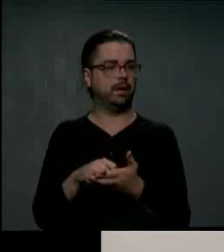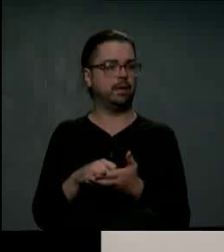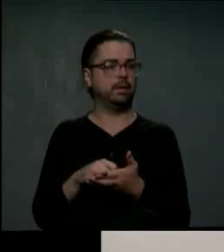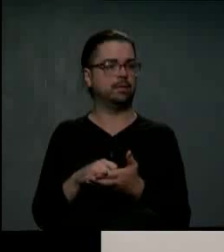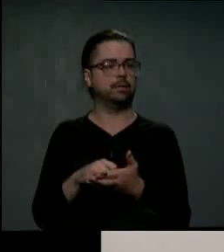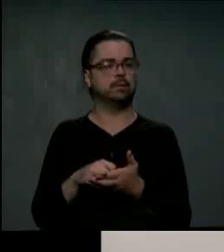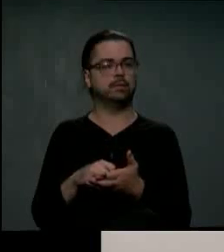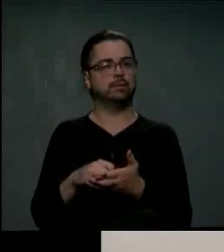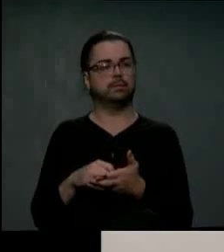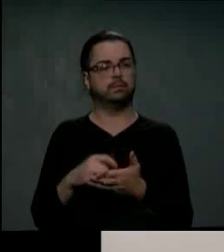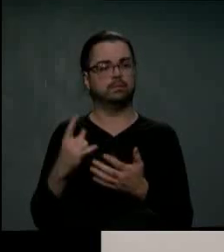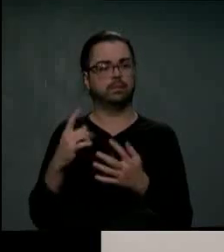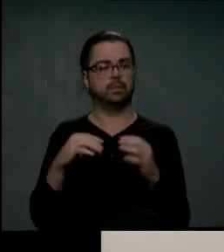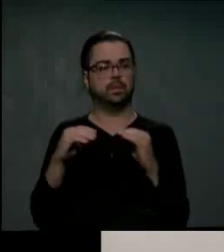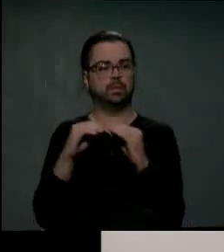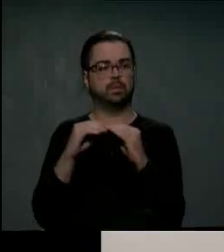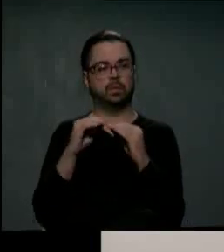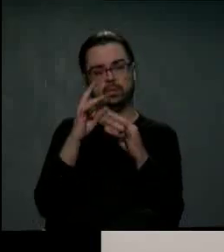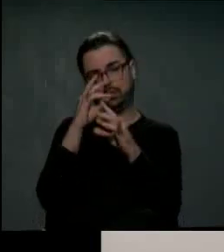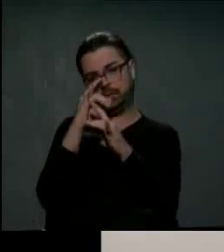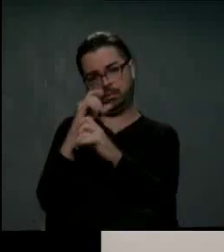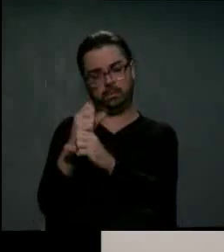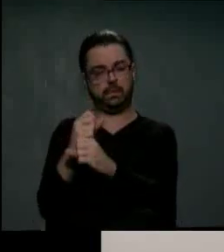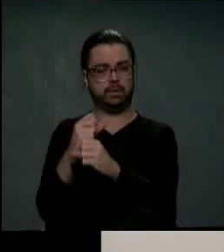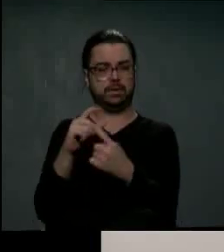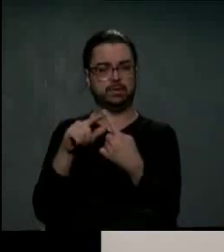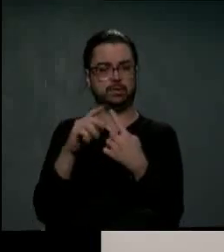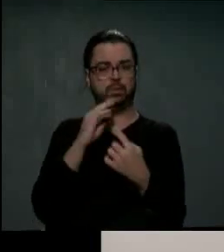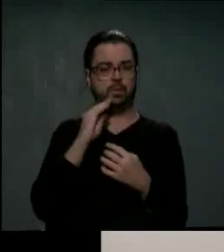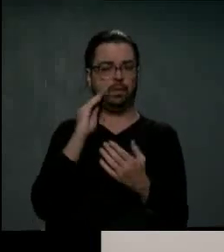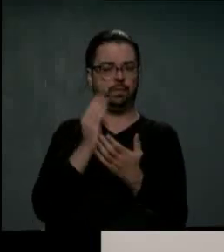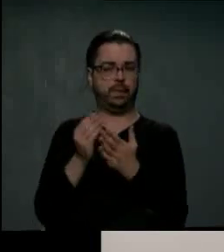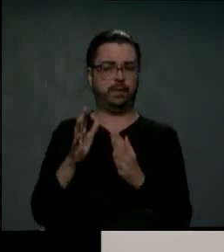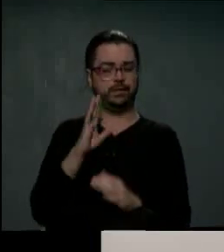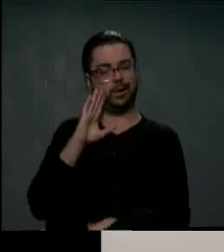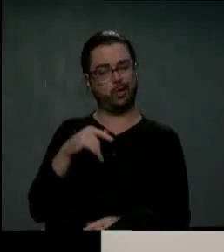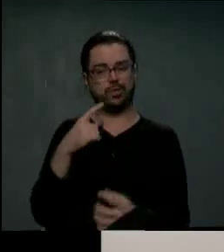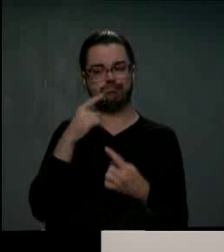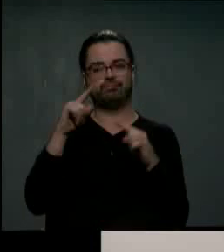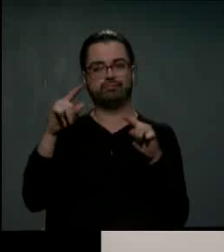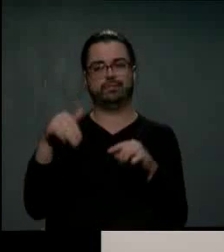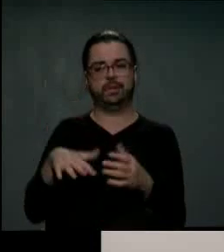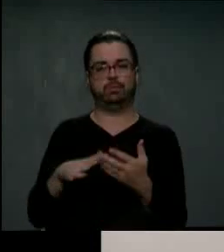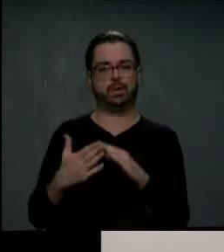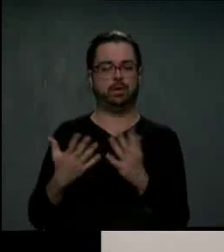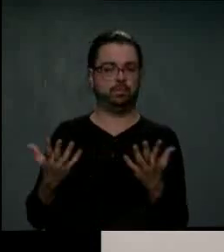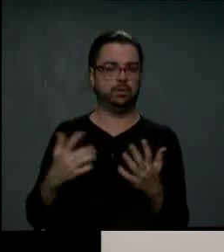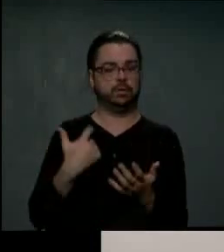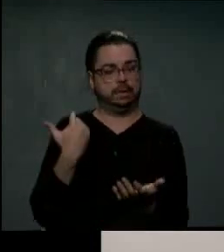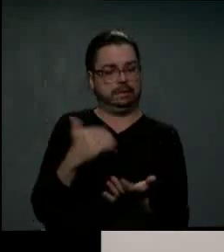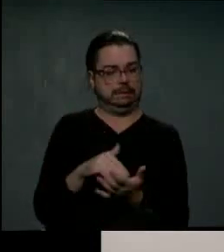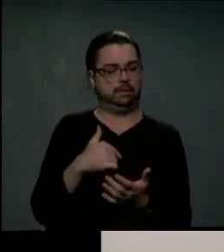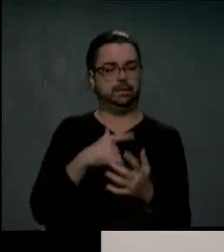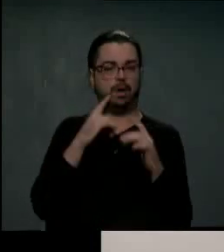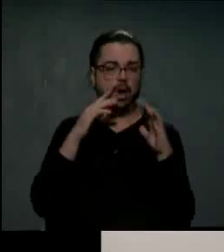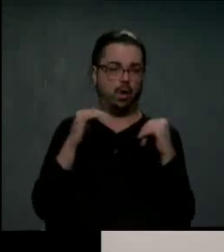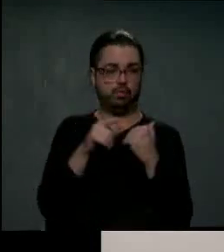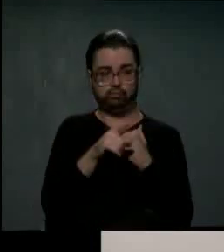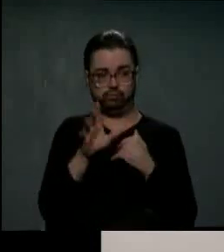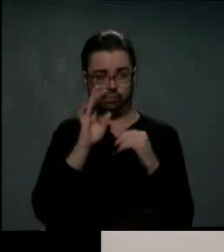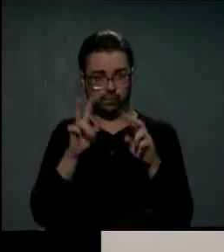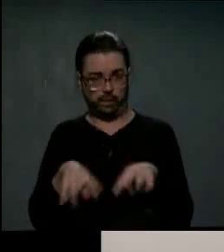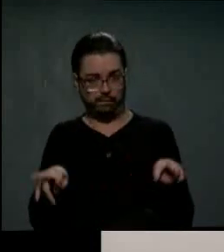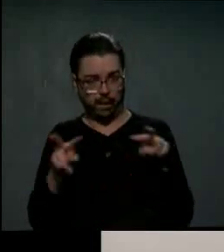appealing to home buyers. You know, I know it's been done successfully downtown. Again, you know, I would hope that you would value